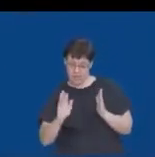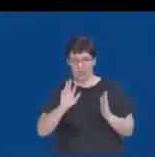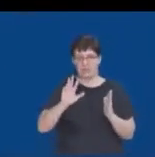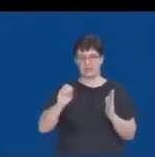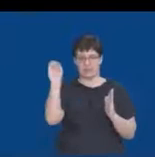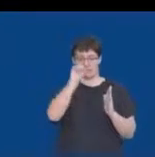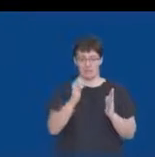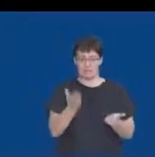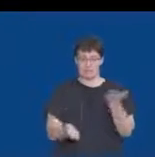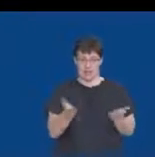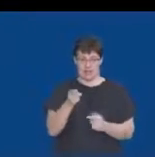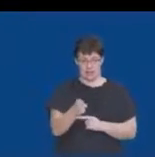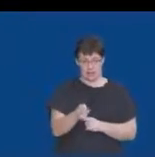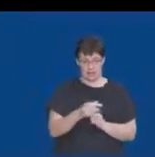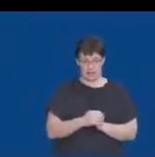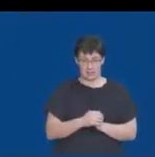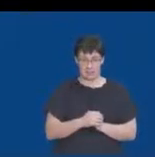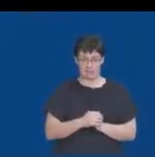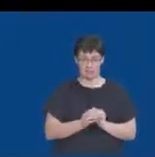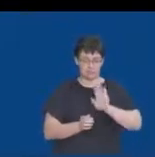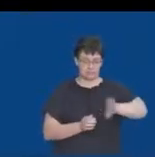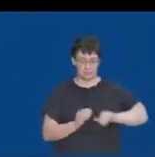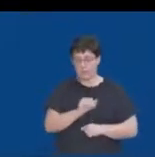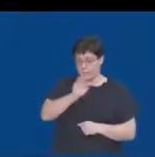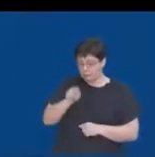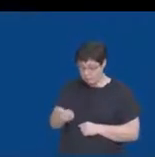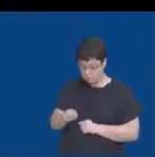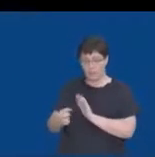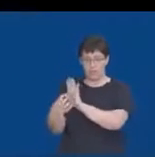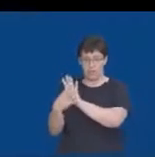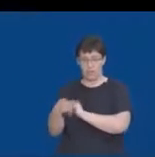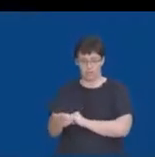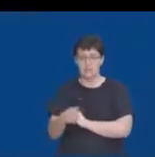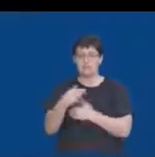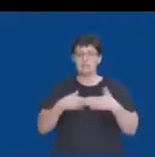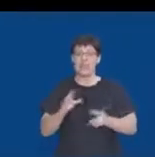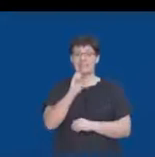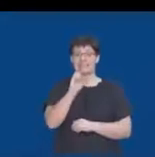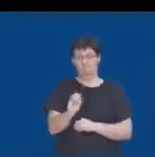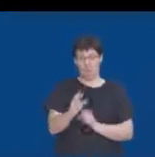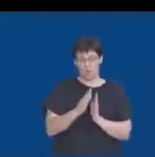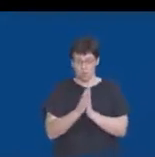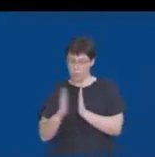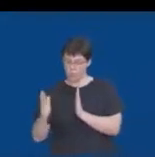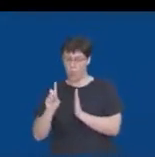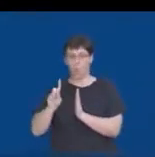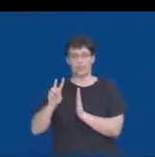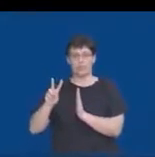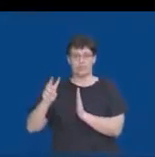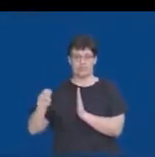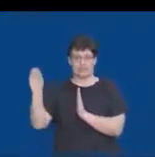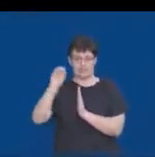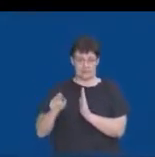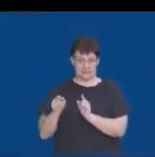90%. So that's my scale of the graph. In the second graph, it's starting at 0 and going up to